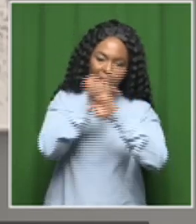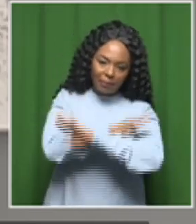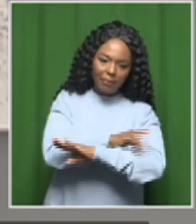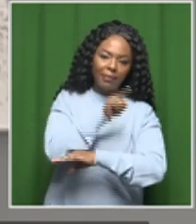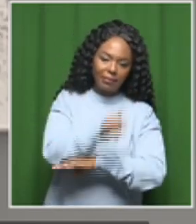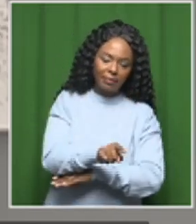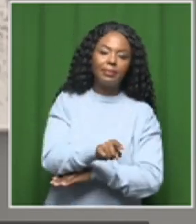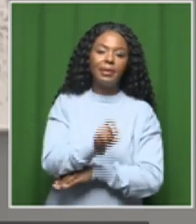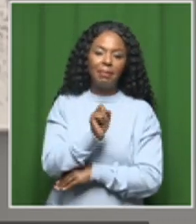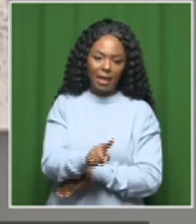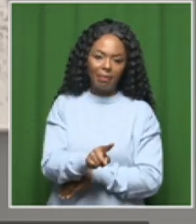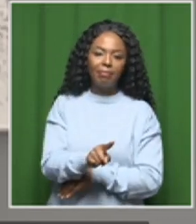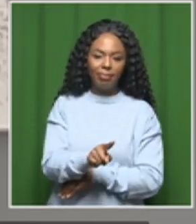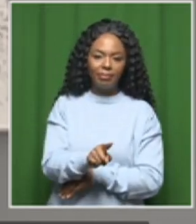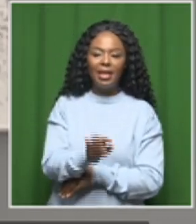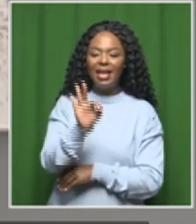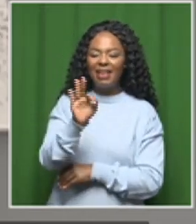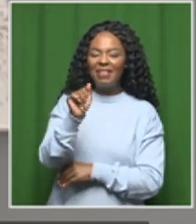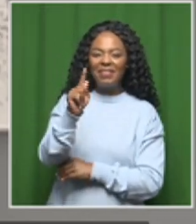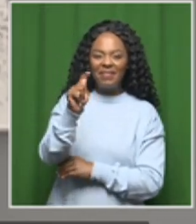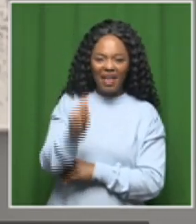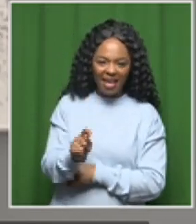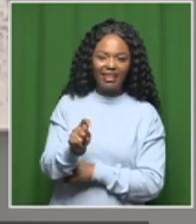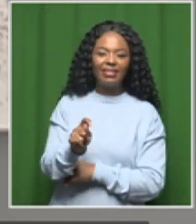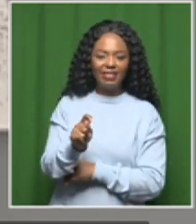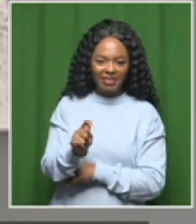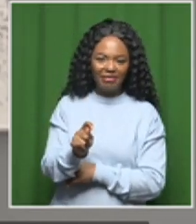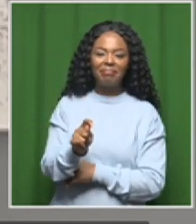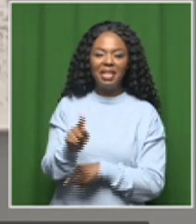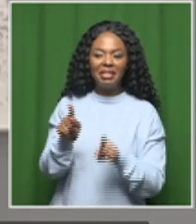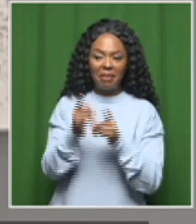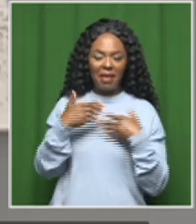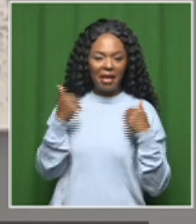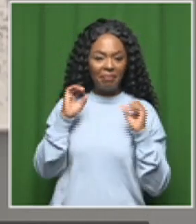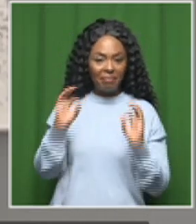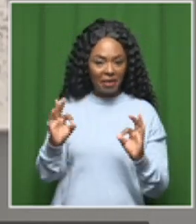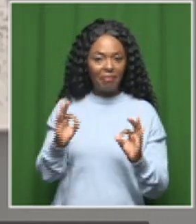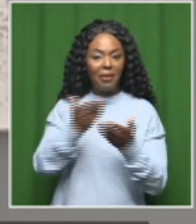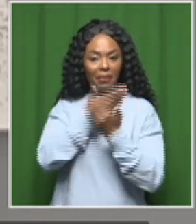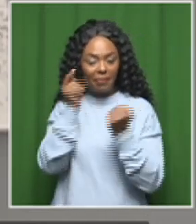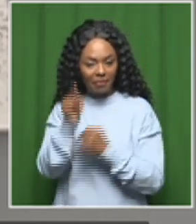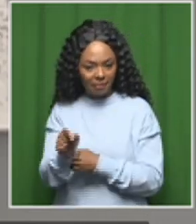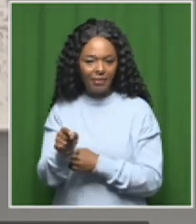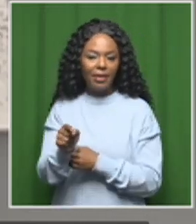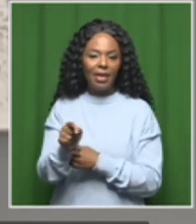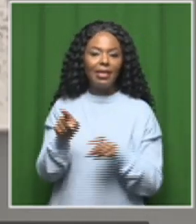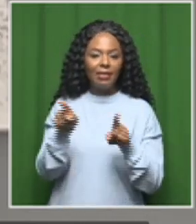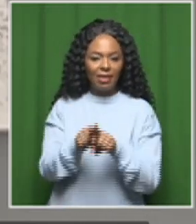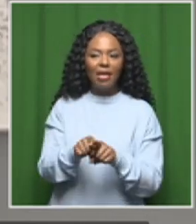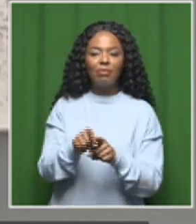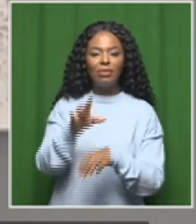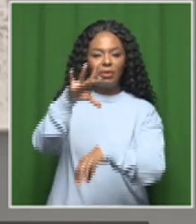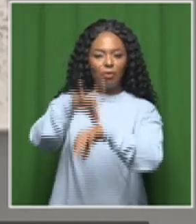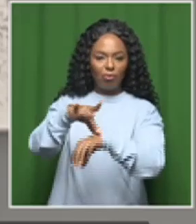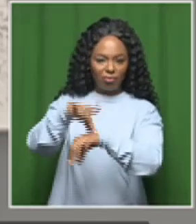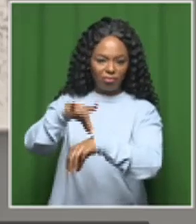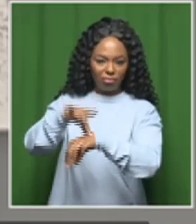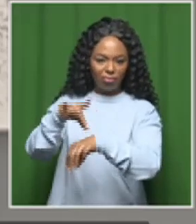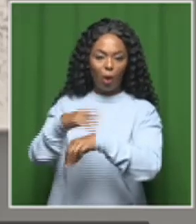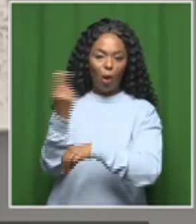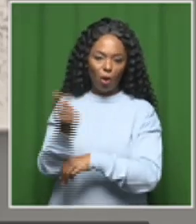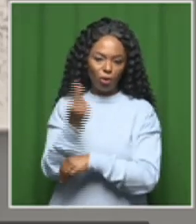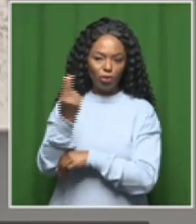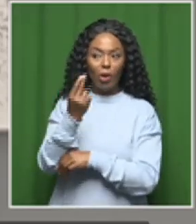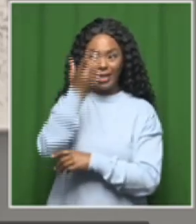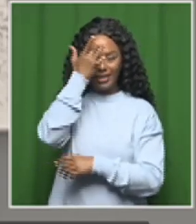unhealthy foods. But we need to understand that there are also medical conditions that can result in